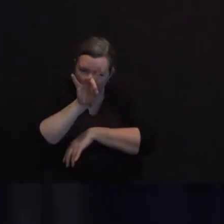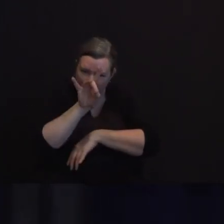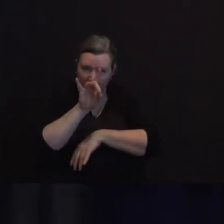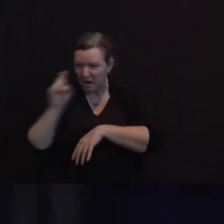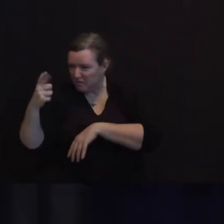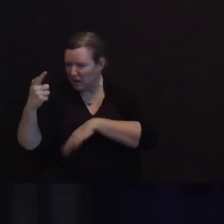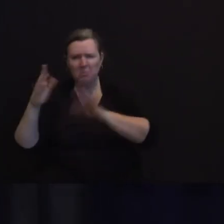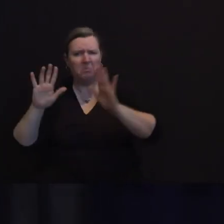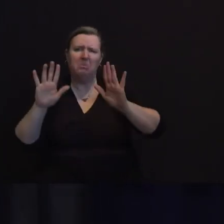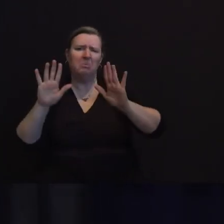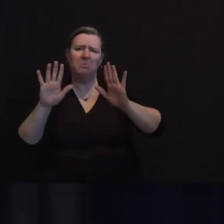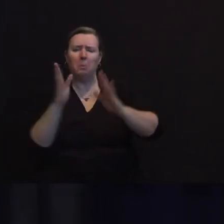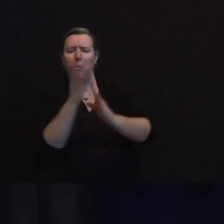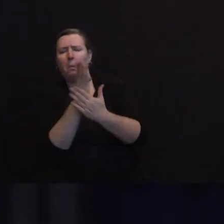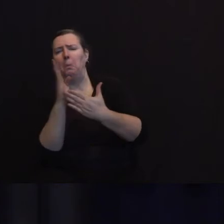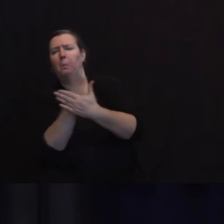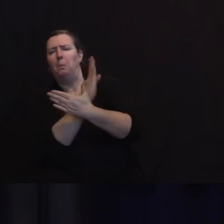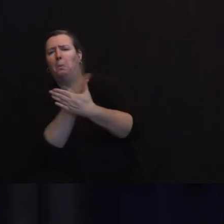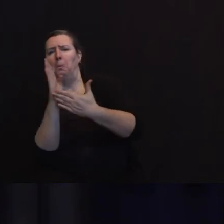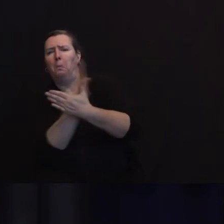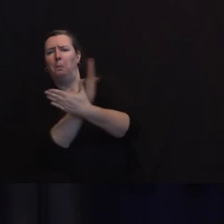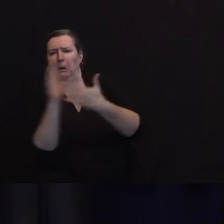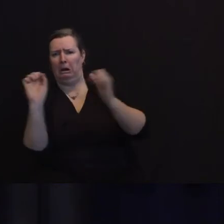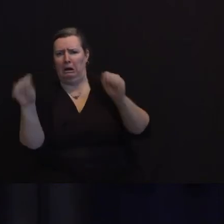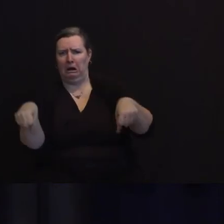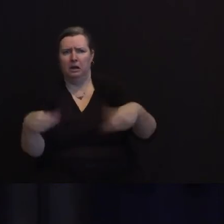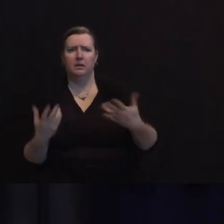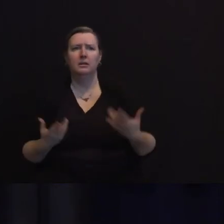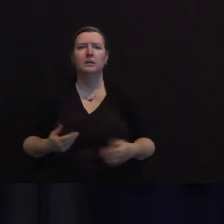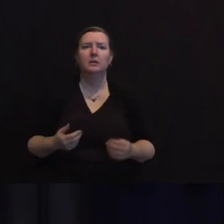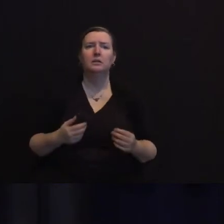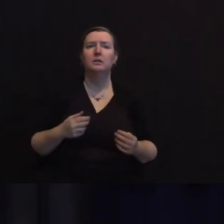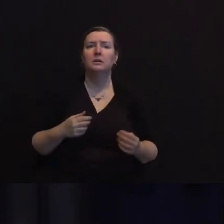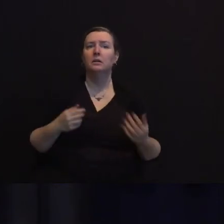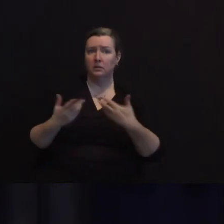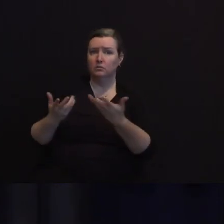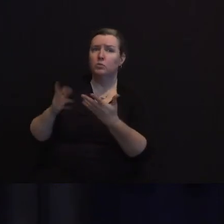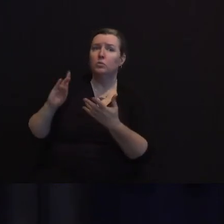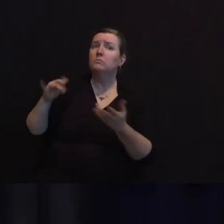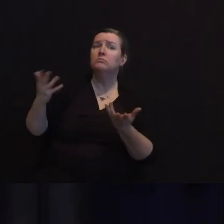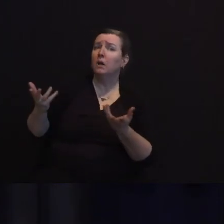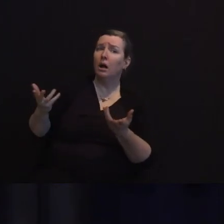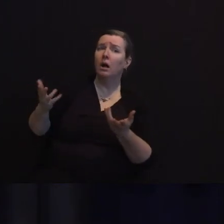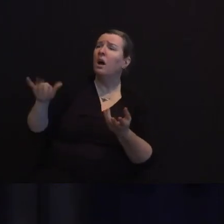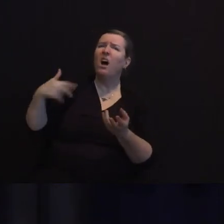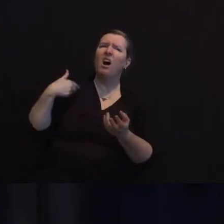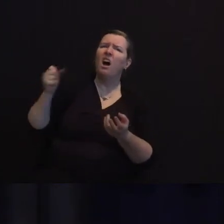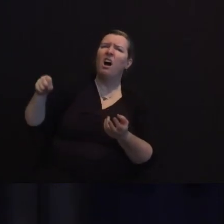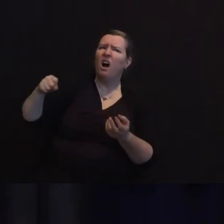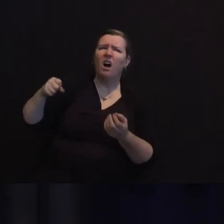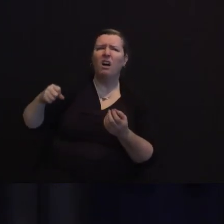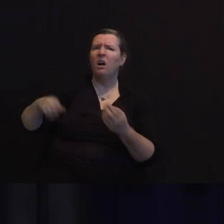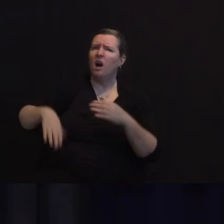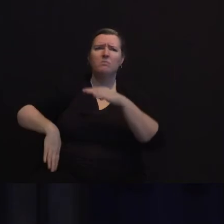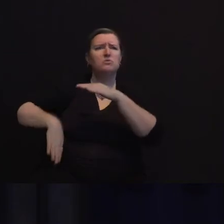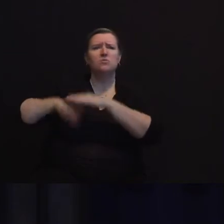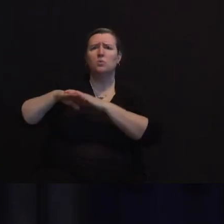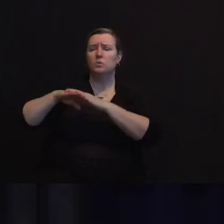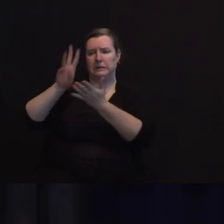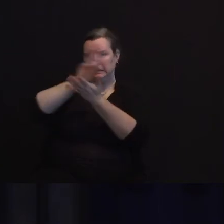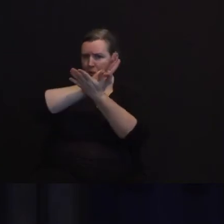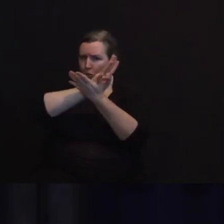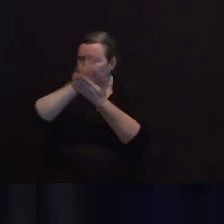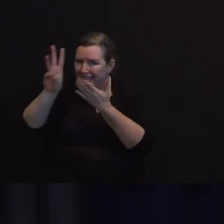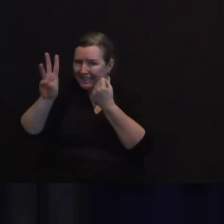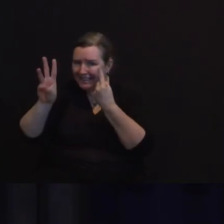House, and they talked about 6 weeks from the time of your first dose. Within that window is the time you